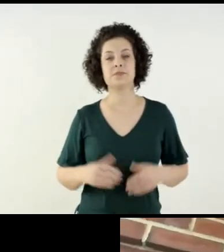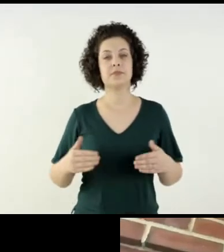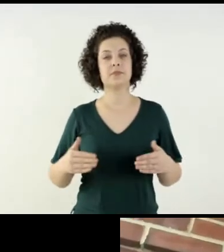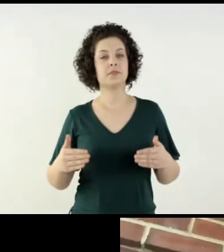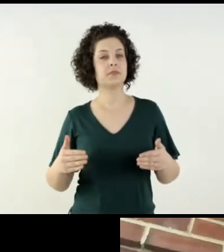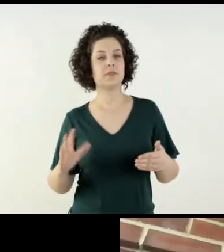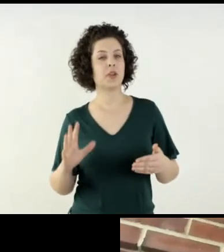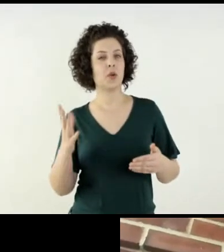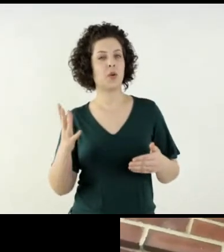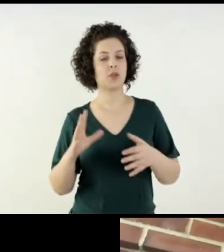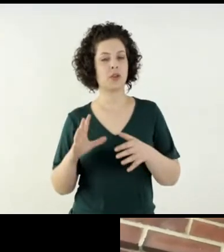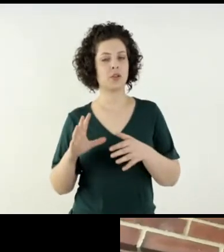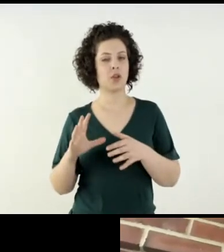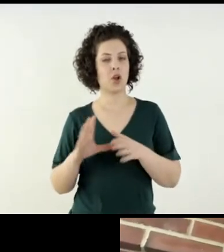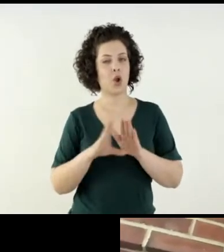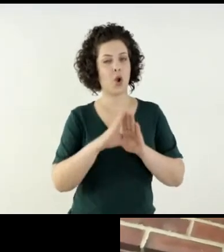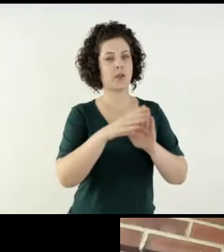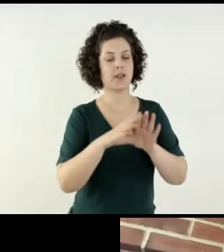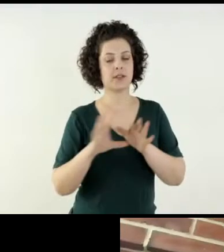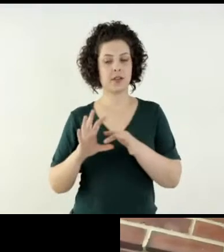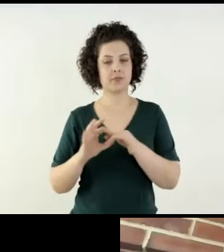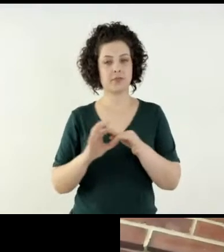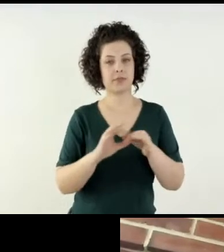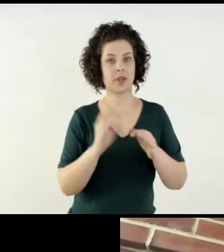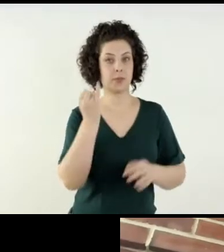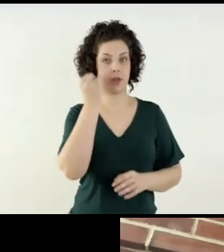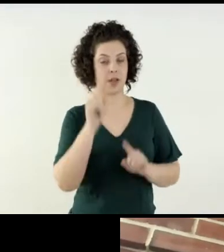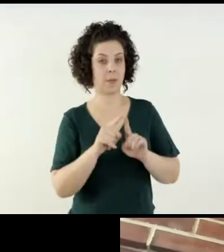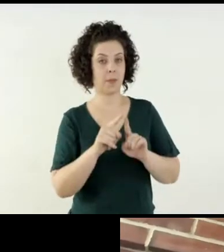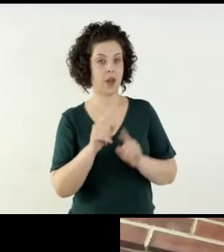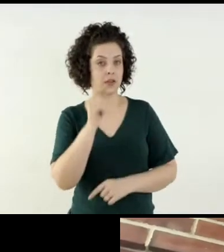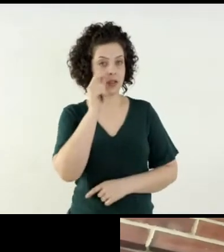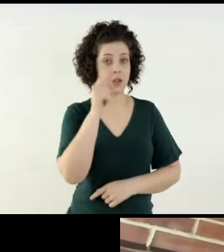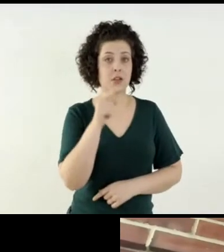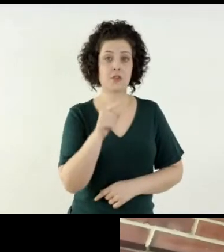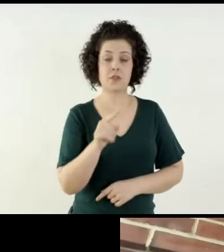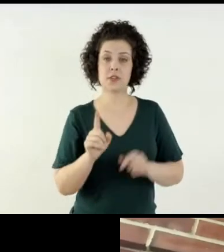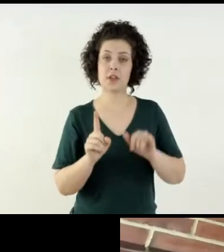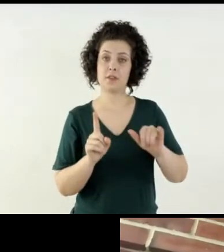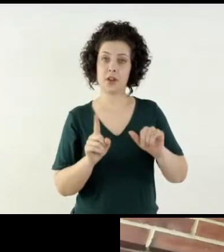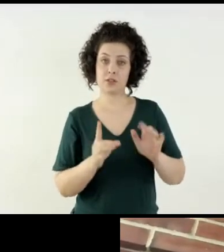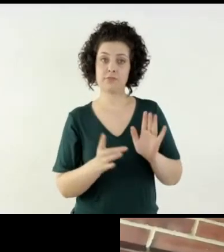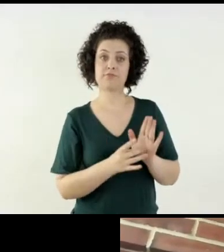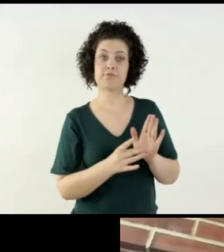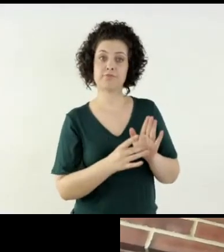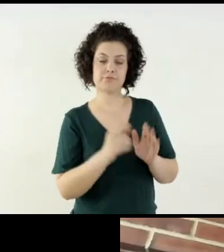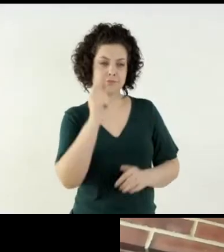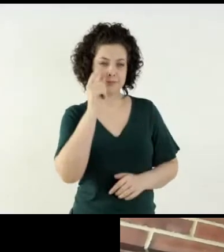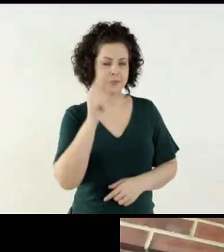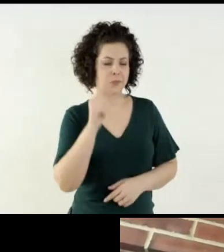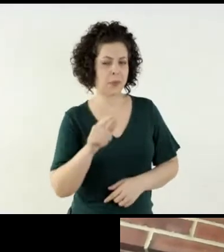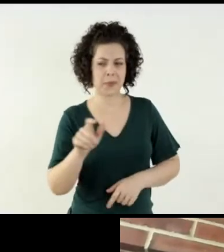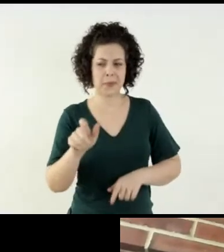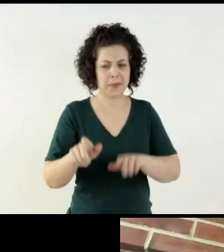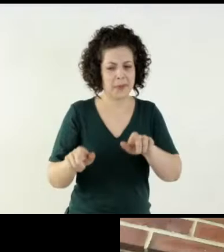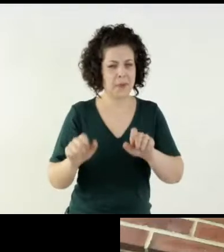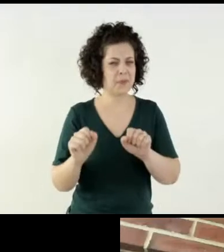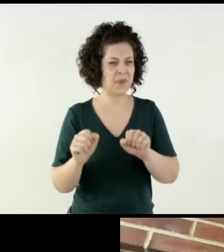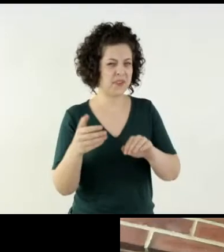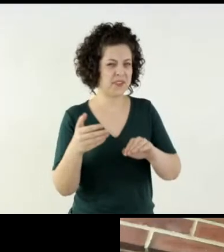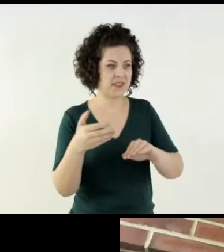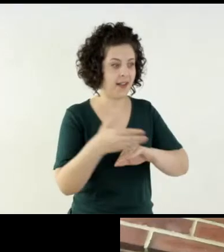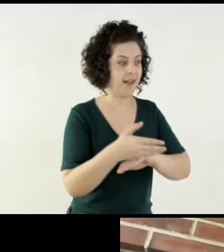also interesting what you said about who could enter this community, who had access to the community. Maybe you wouldn't have